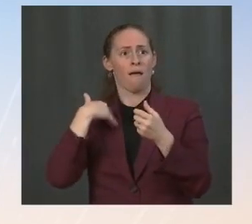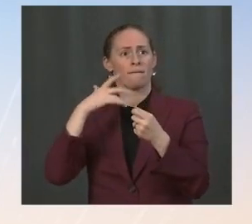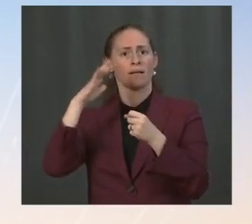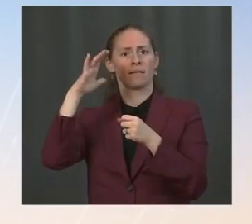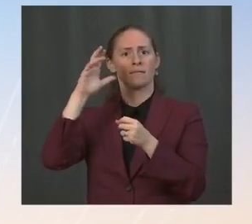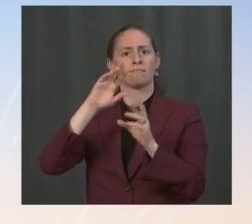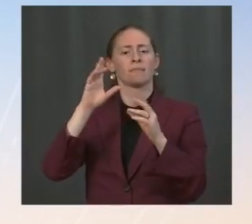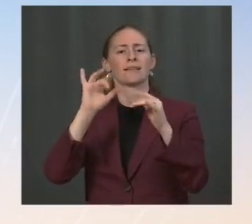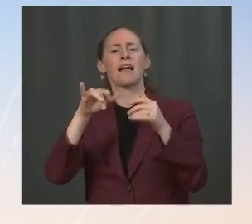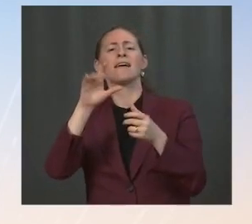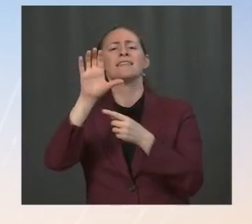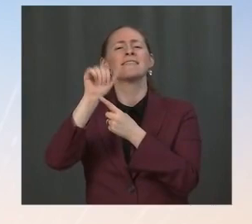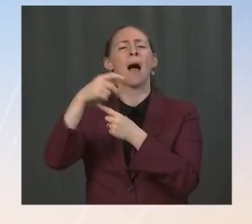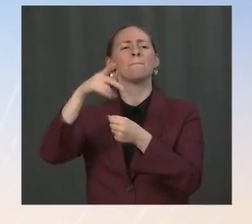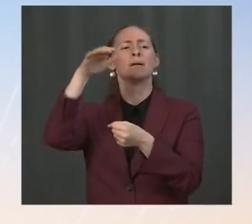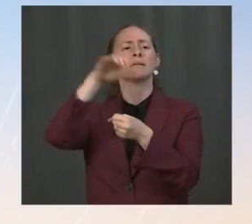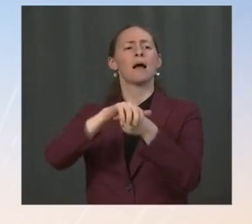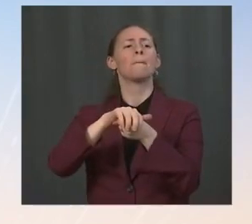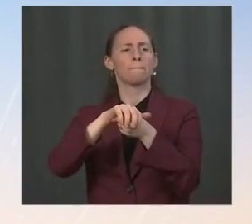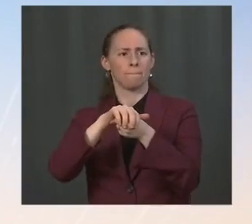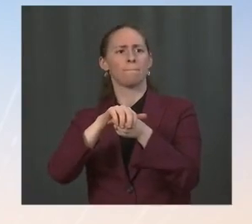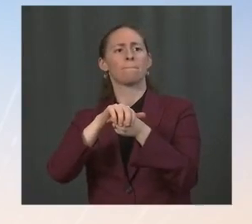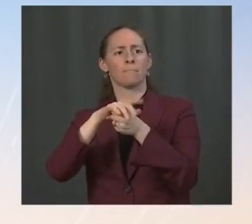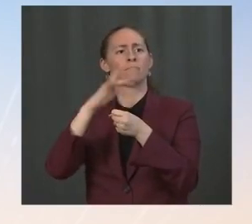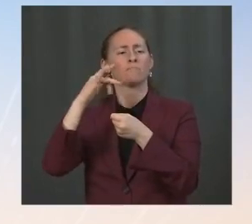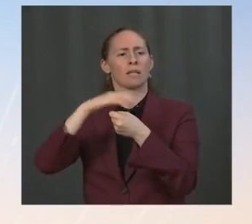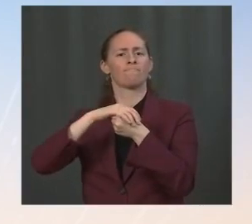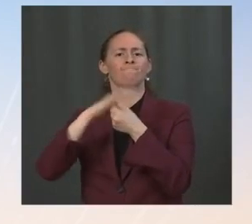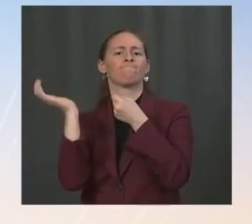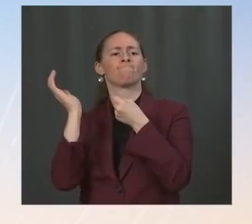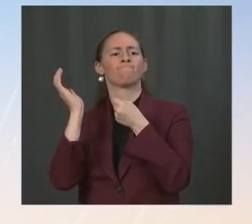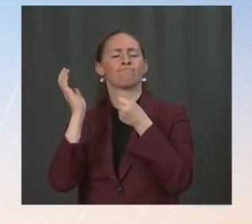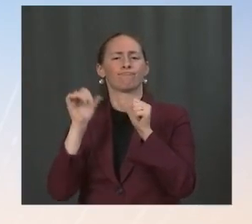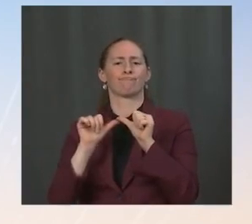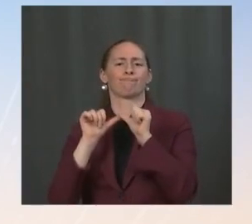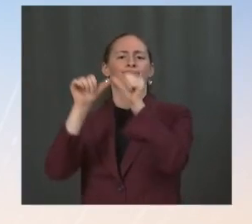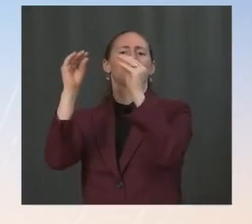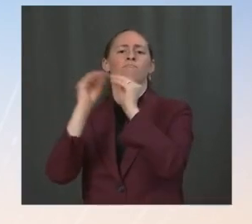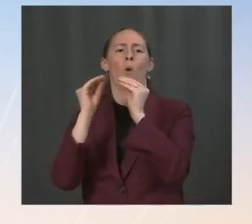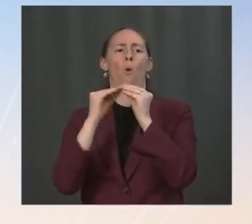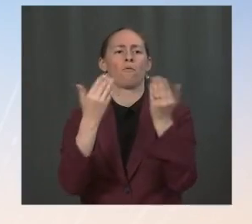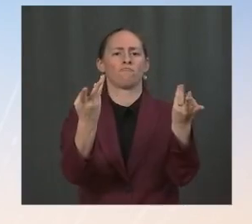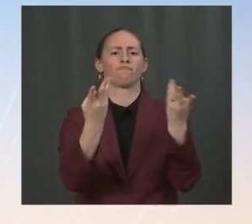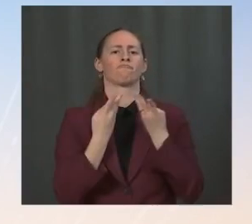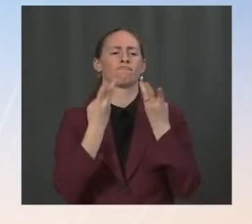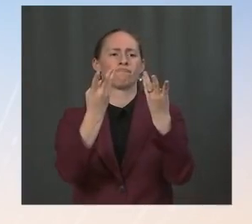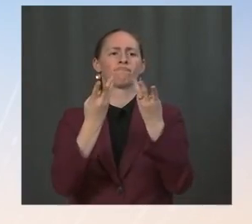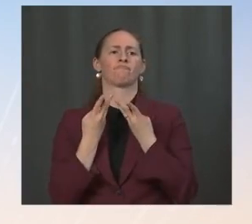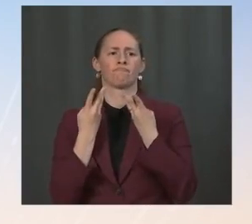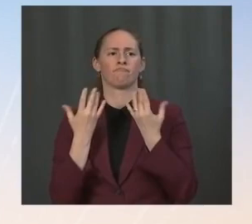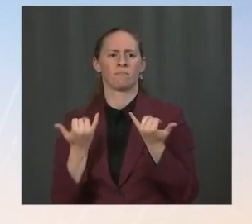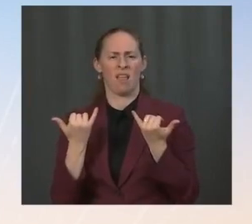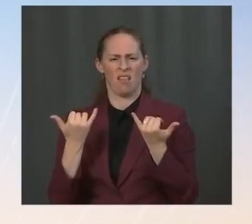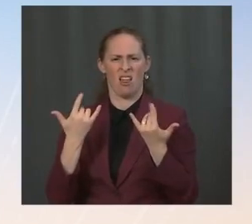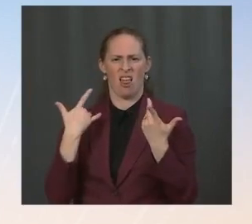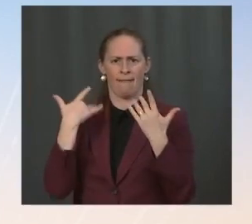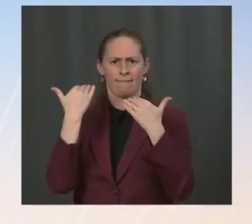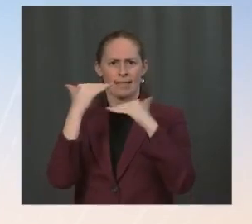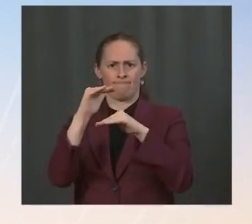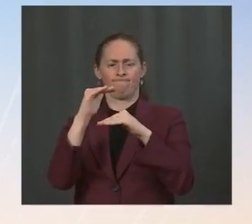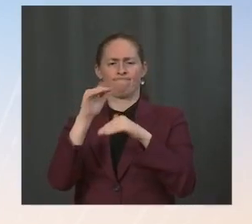least 200,000. I think you're looking at about 125,000 right now. Is that something that the White House